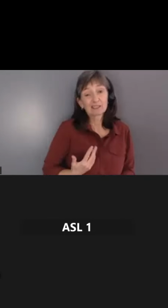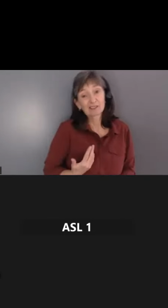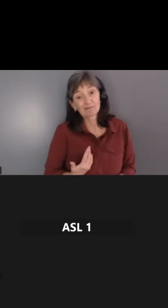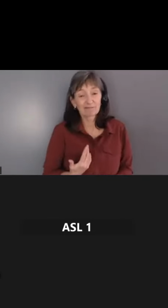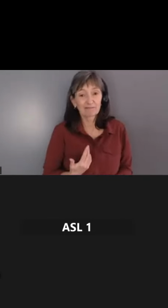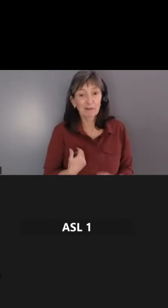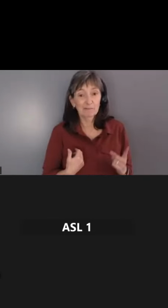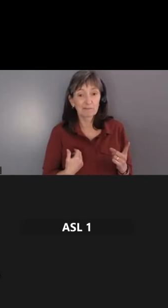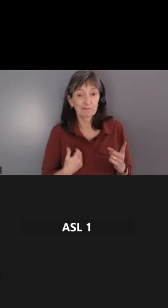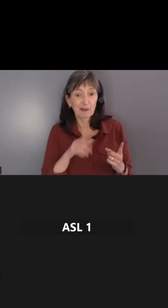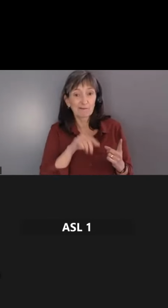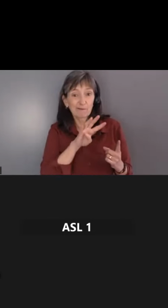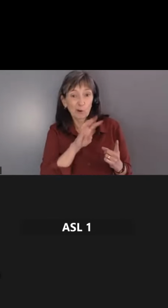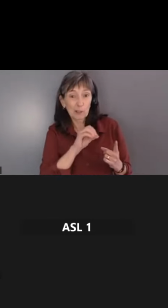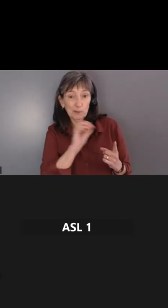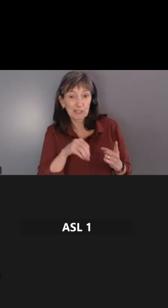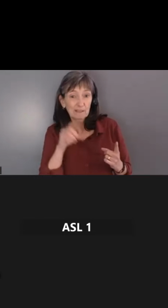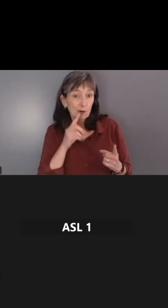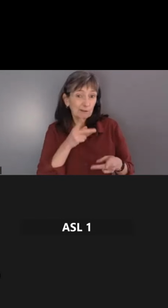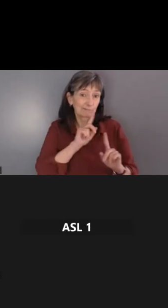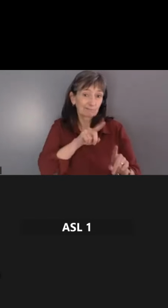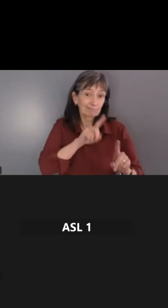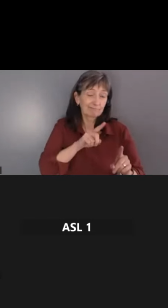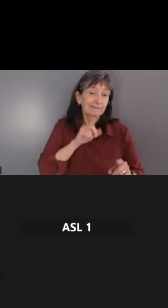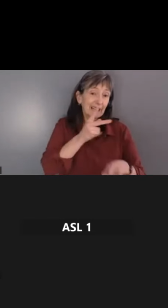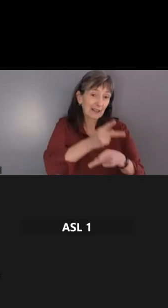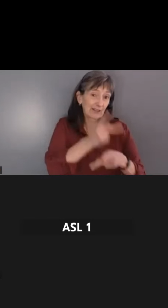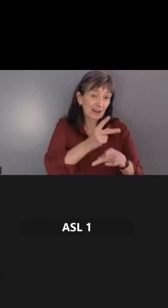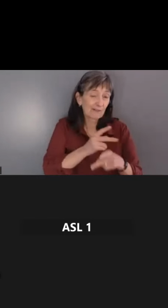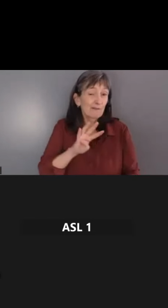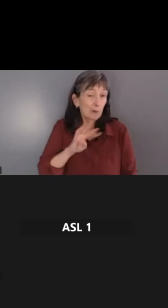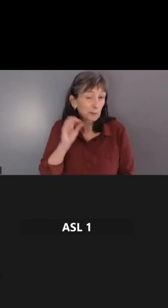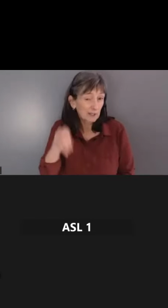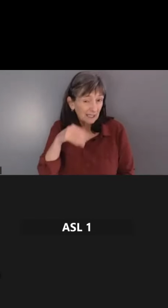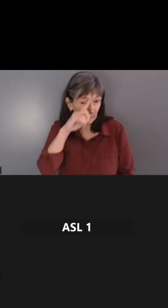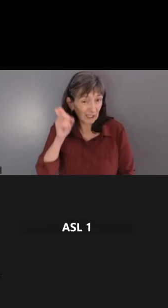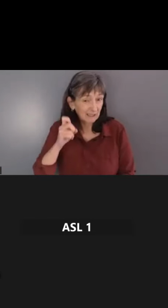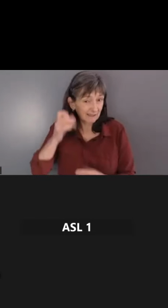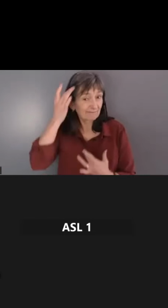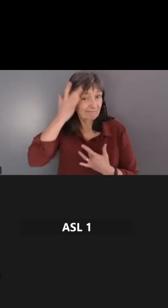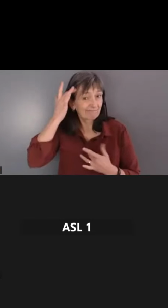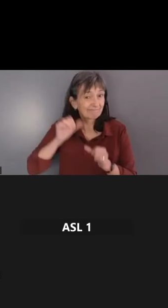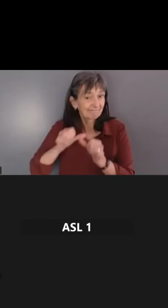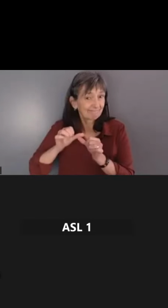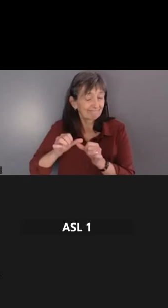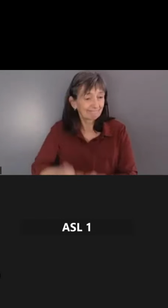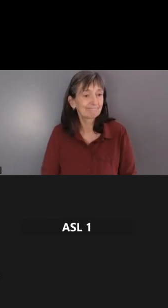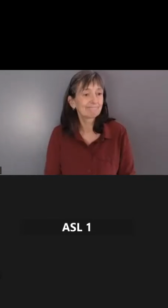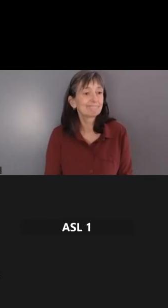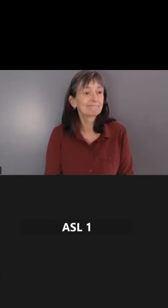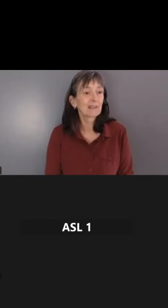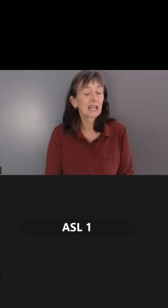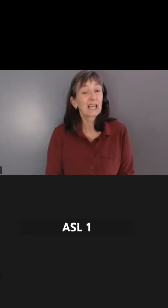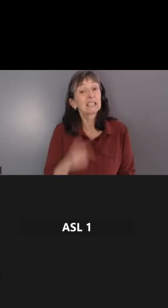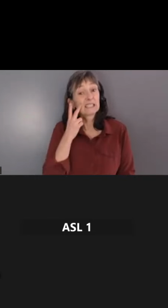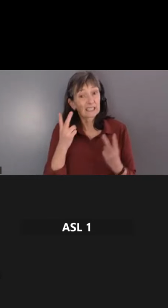account for roughly 40% of healthcare use among older Canadians. And research has demonstrated that as the number of chronic diseases